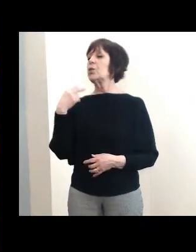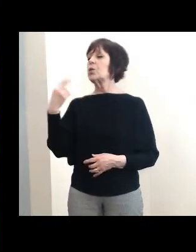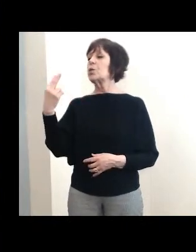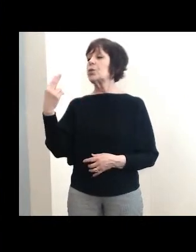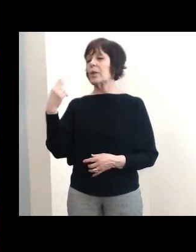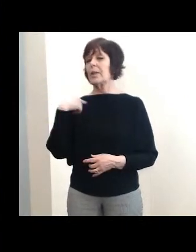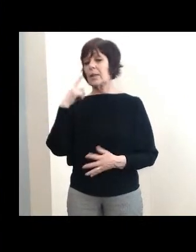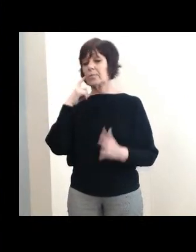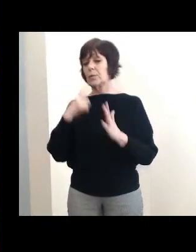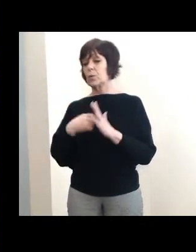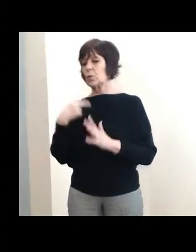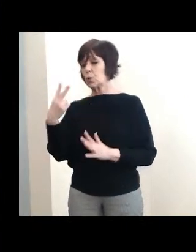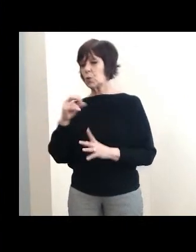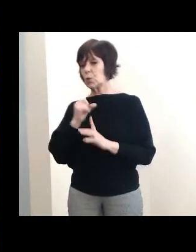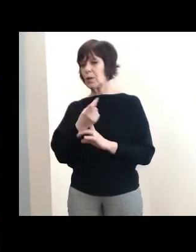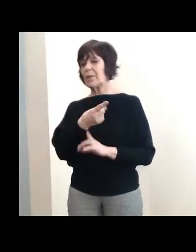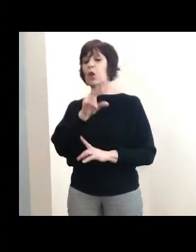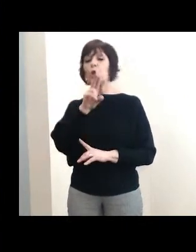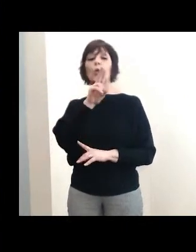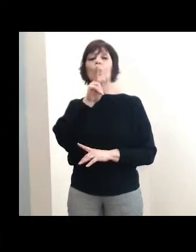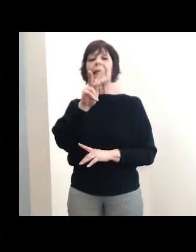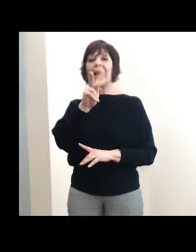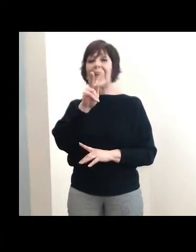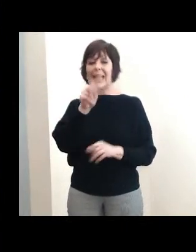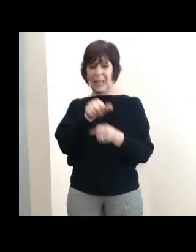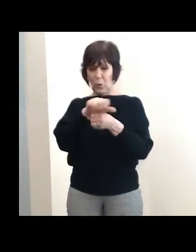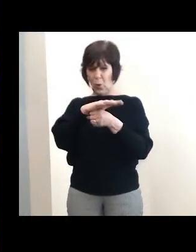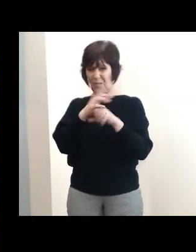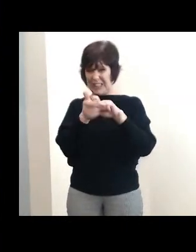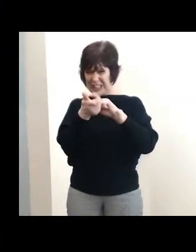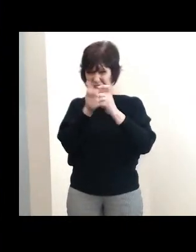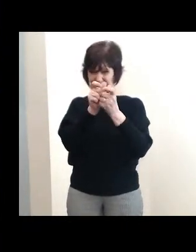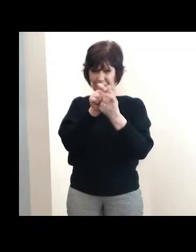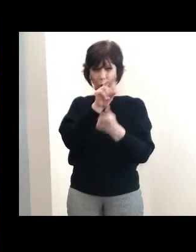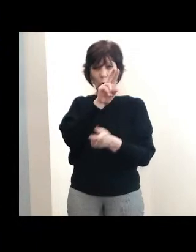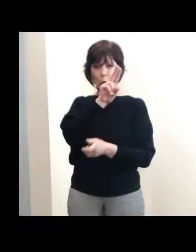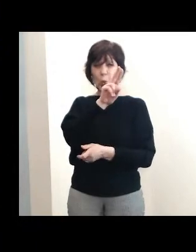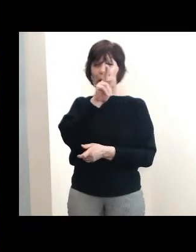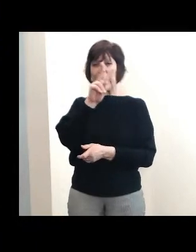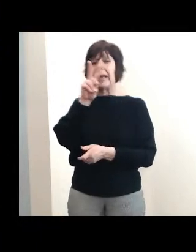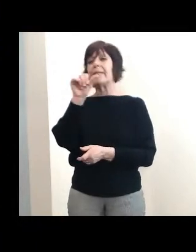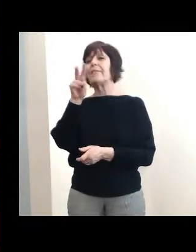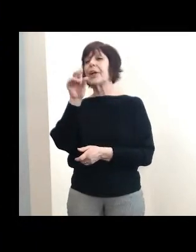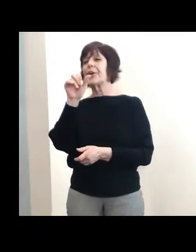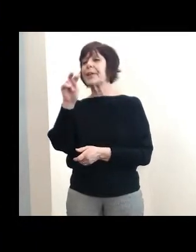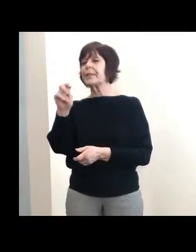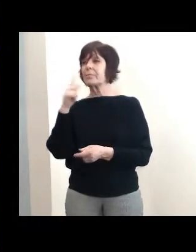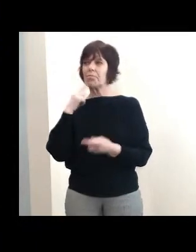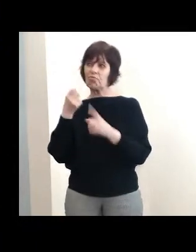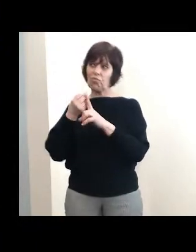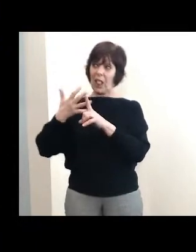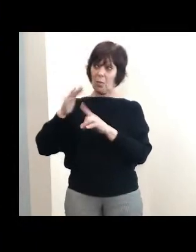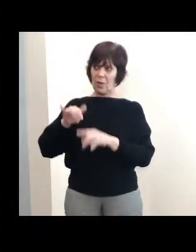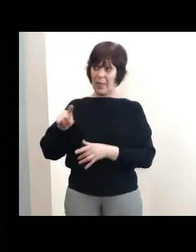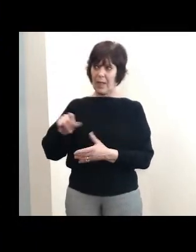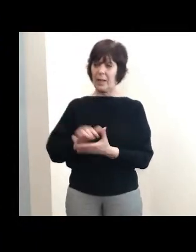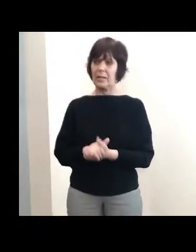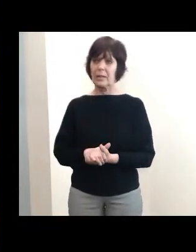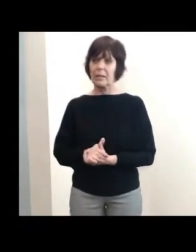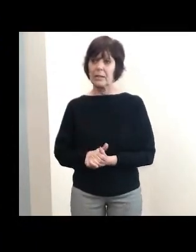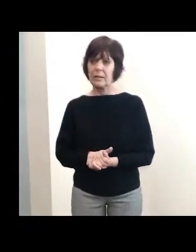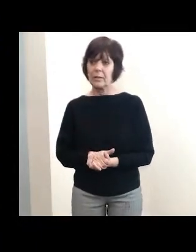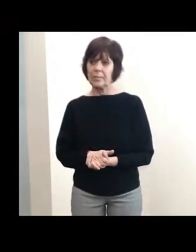variant here in Erie County. I was wondering if Dr. Burstein, if you could elaborate on that. Sure. I'm going to get the